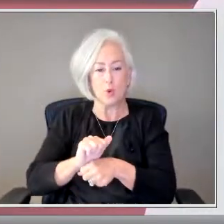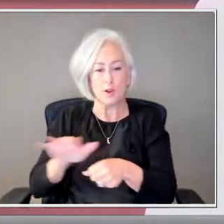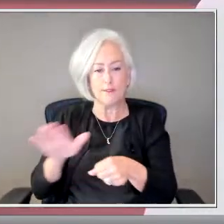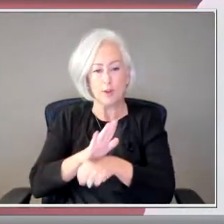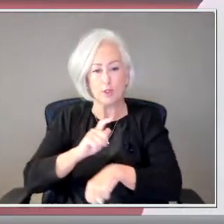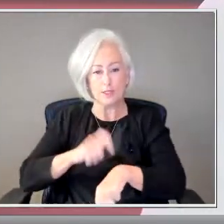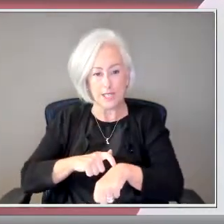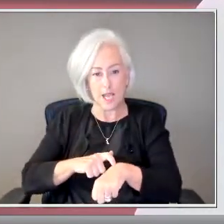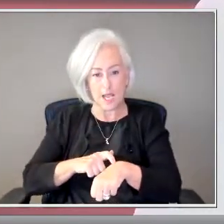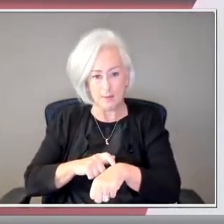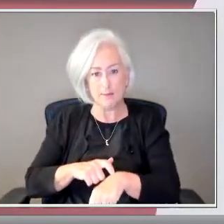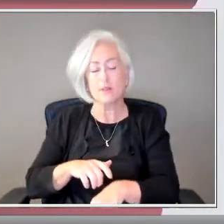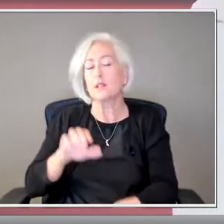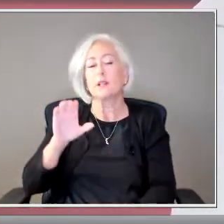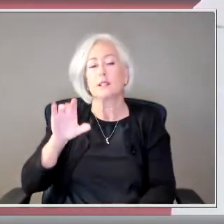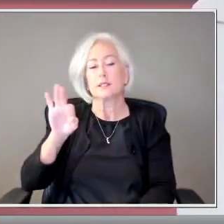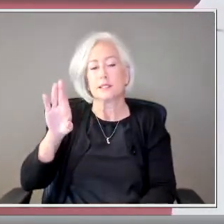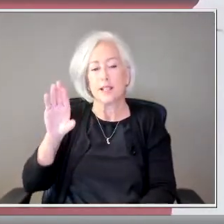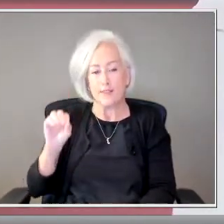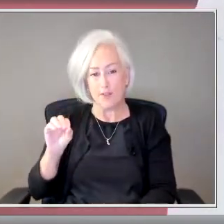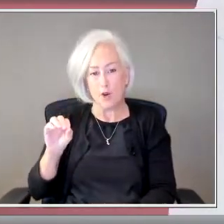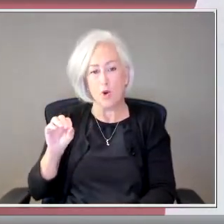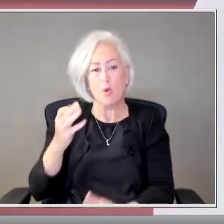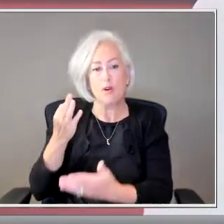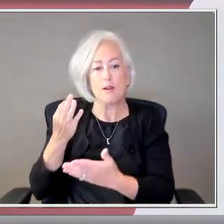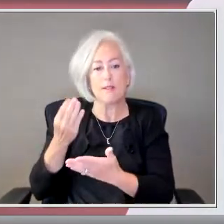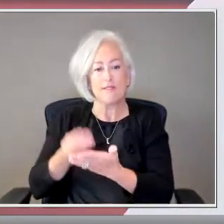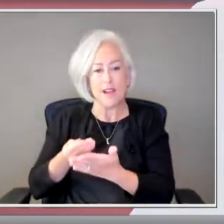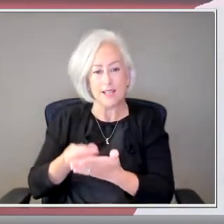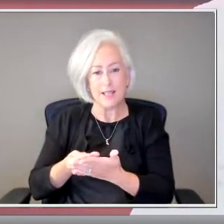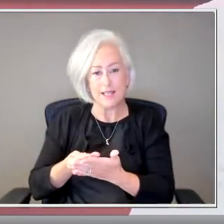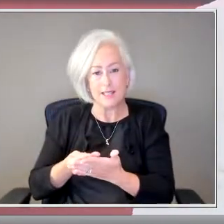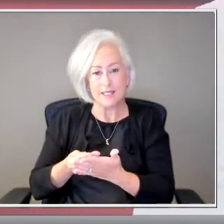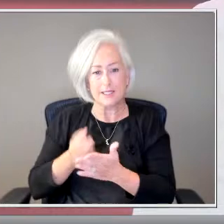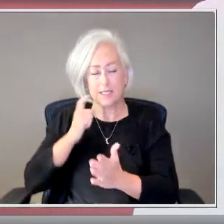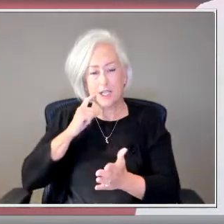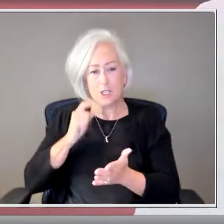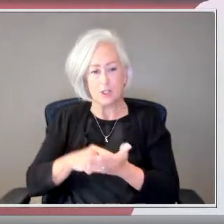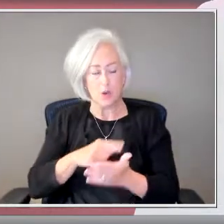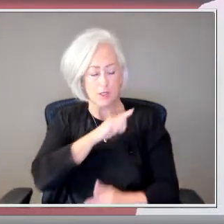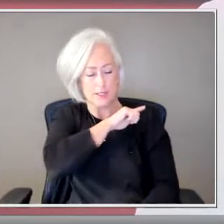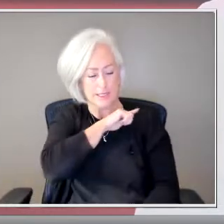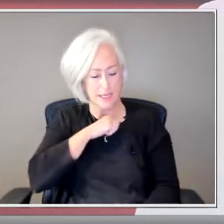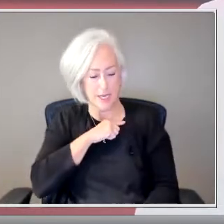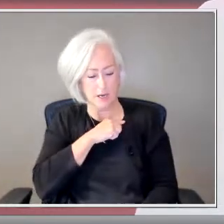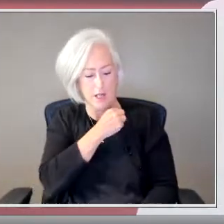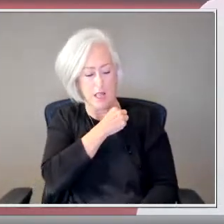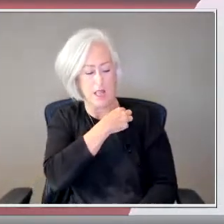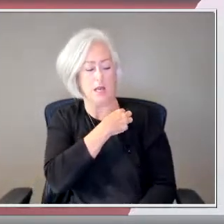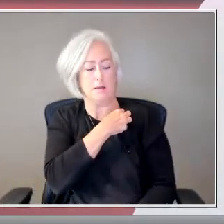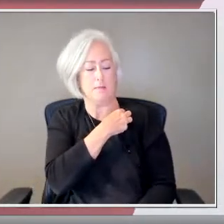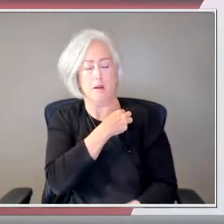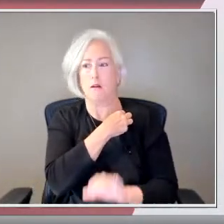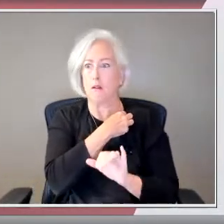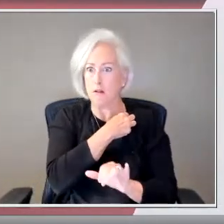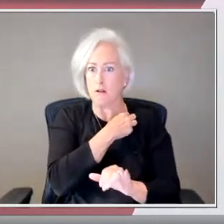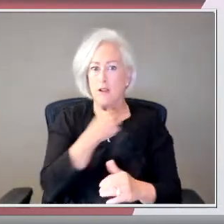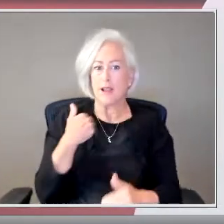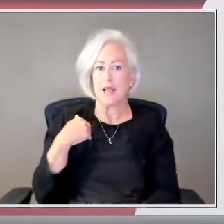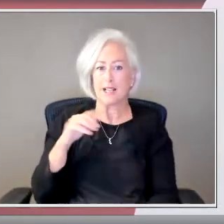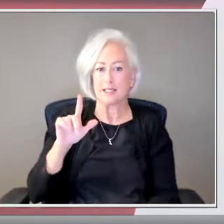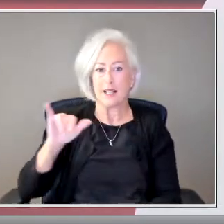CFO, smart person, noticed something lump up in her collarbone, gets it looked at, she finds out she has a lymphoma, and the lymphoma